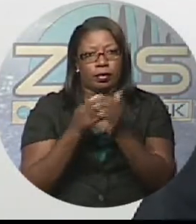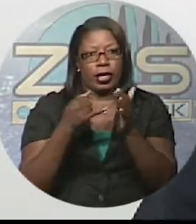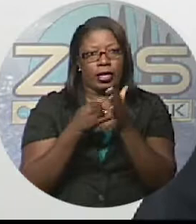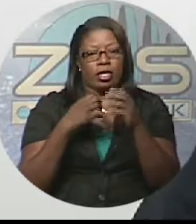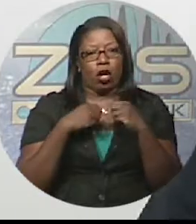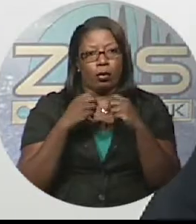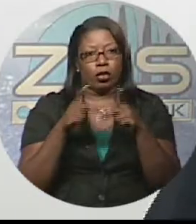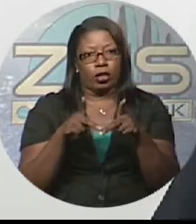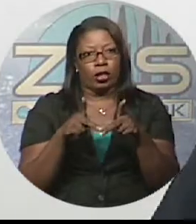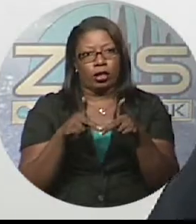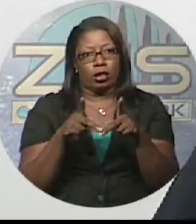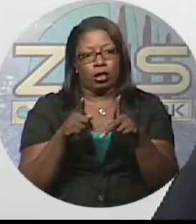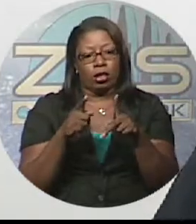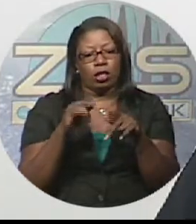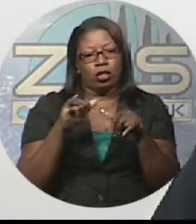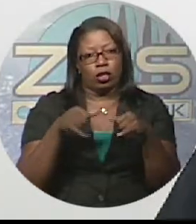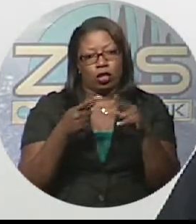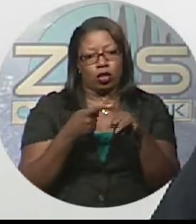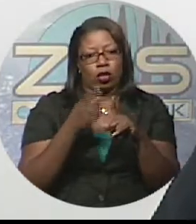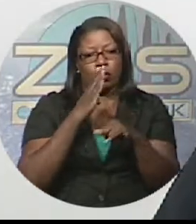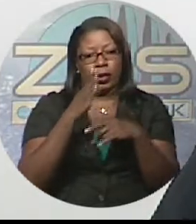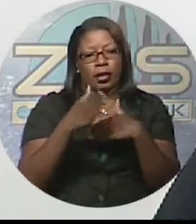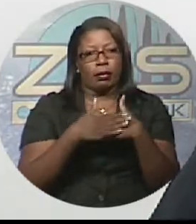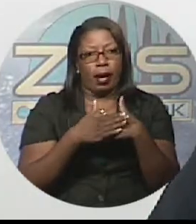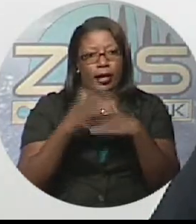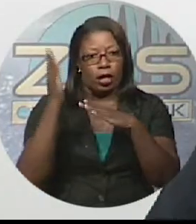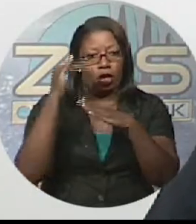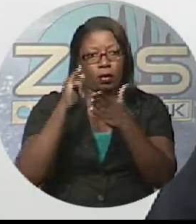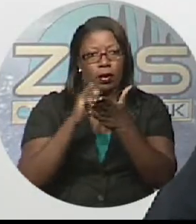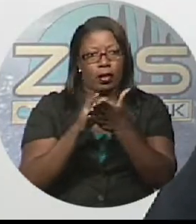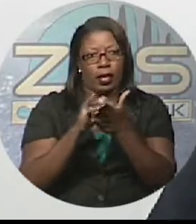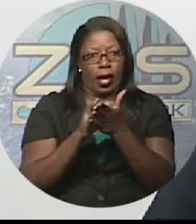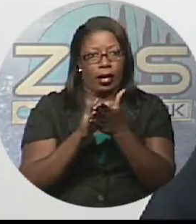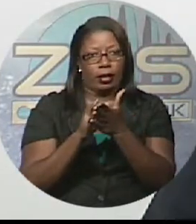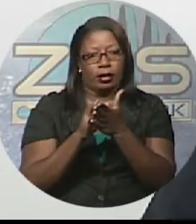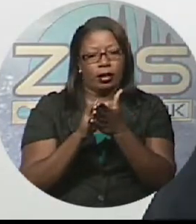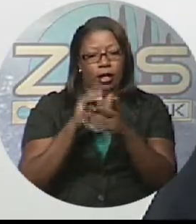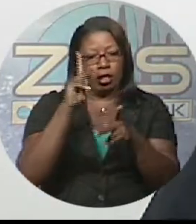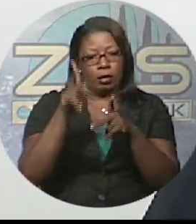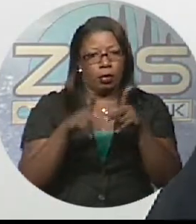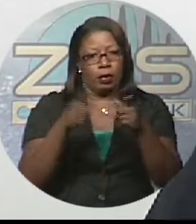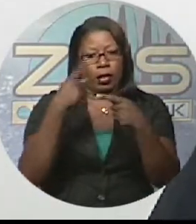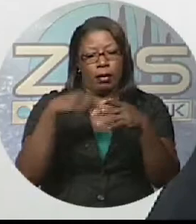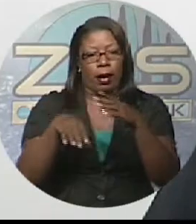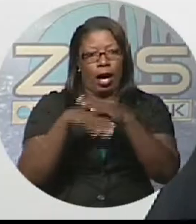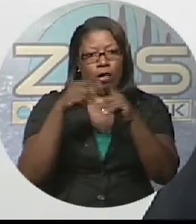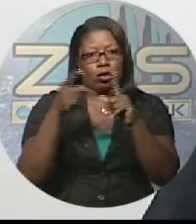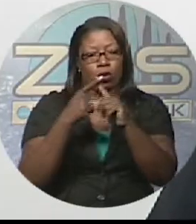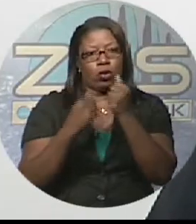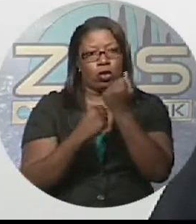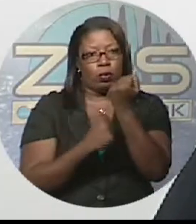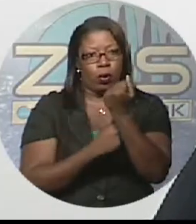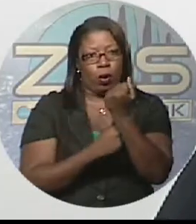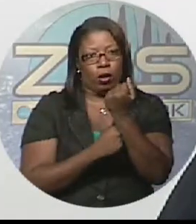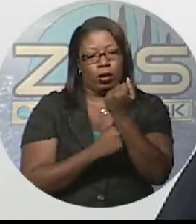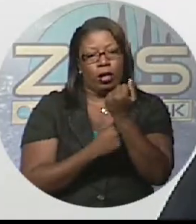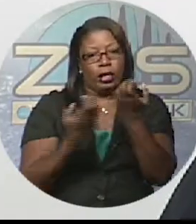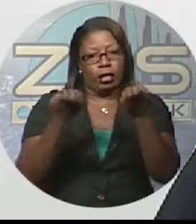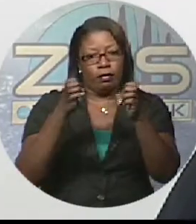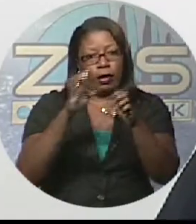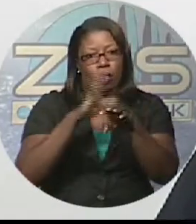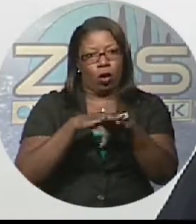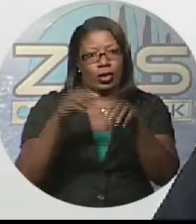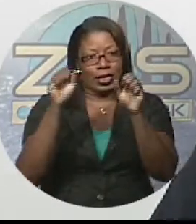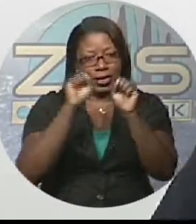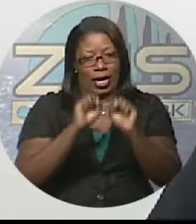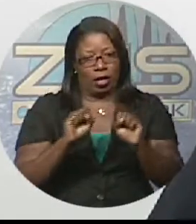opportunity just to be back, and I'm happy, and I just hope the fans, they come out and support the event Saturday. I'm doing a long jump. It's